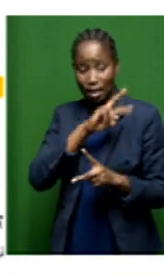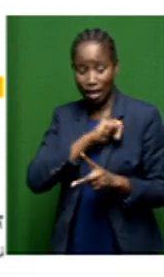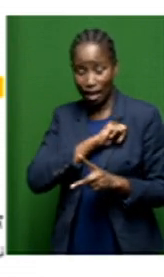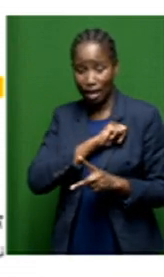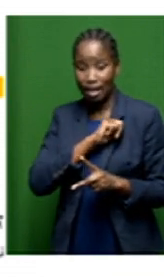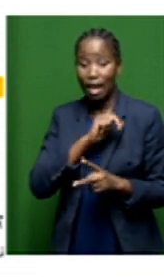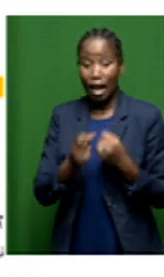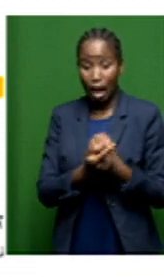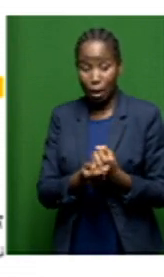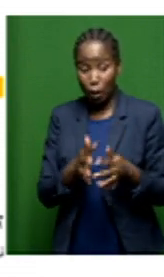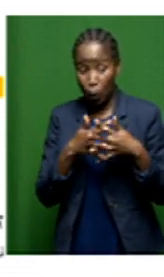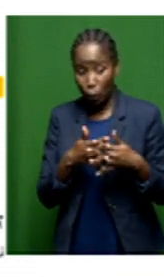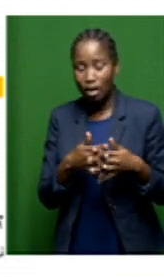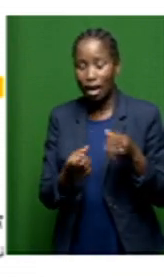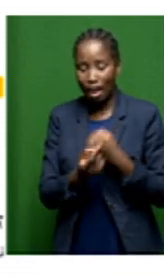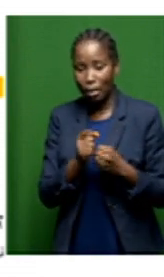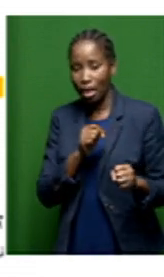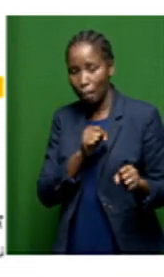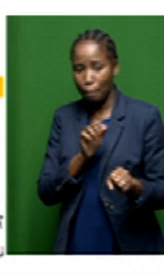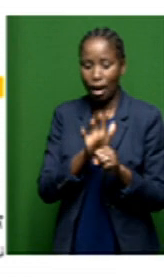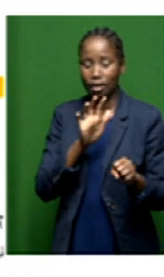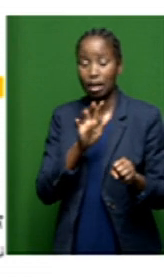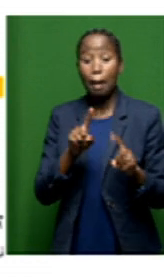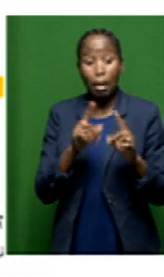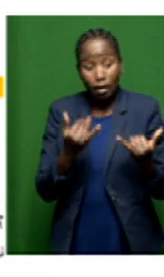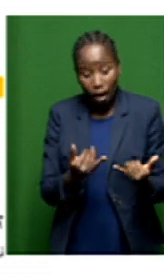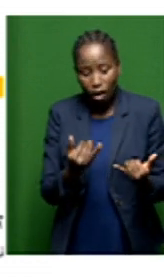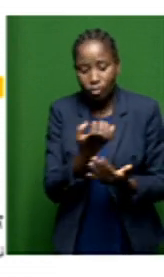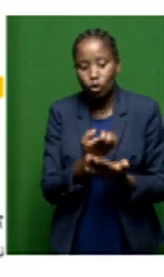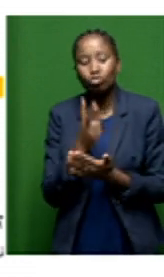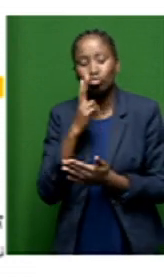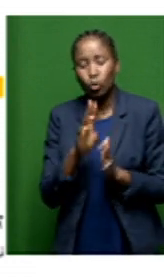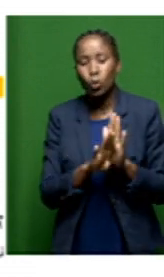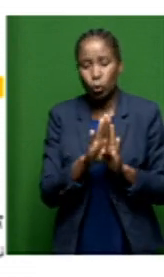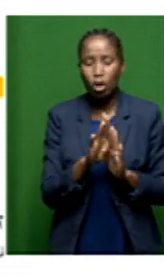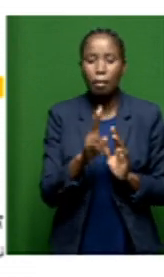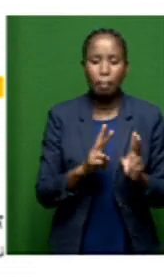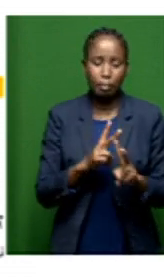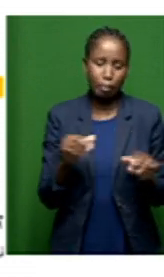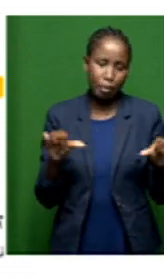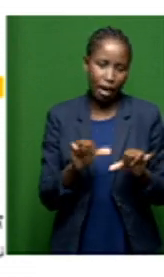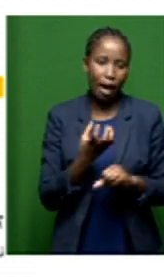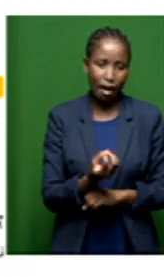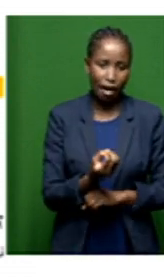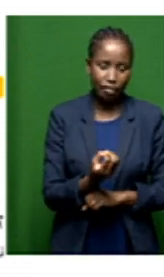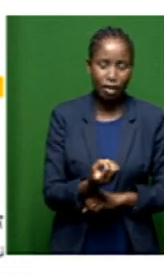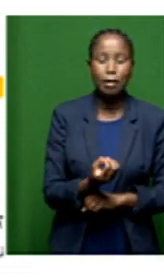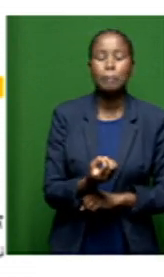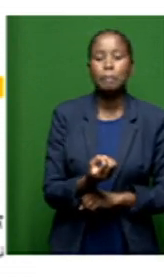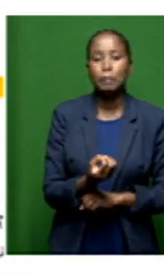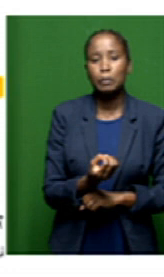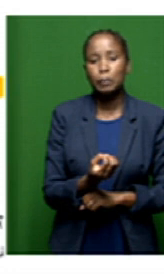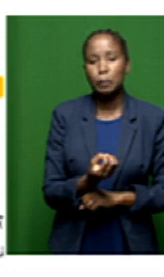seep through into the economy, and the economy is starting to rebuild. And I think those are some of the things that are starting to give credence